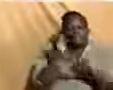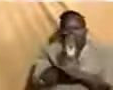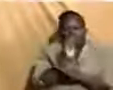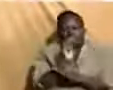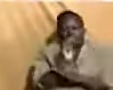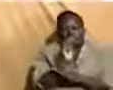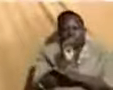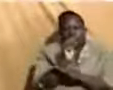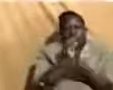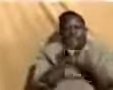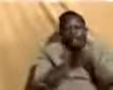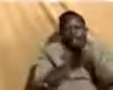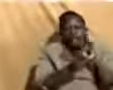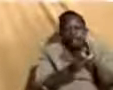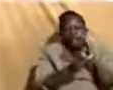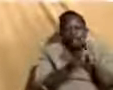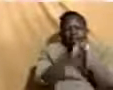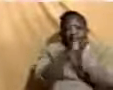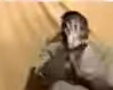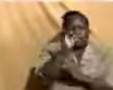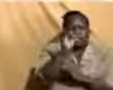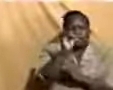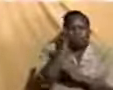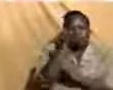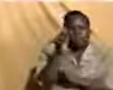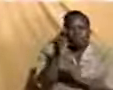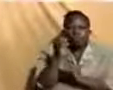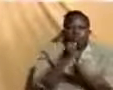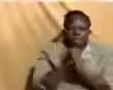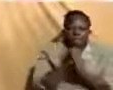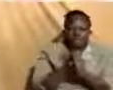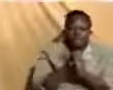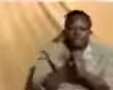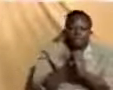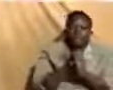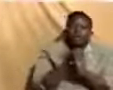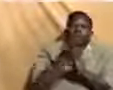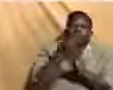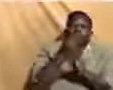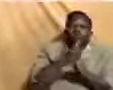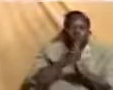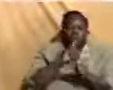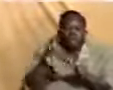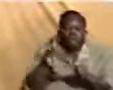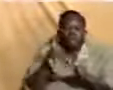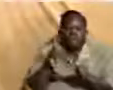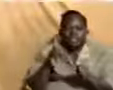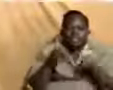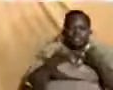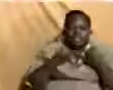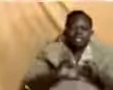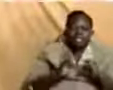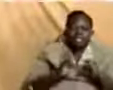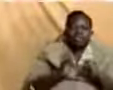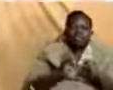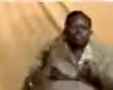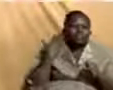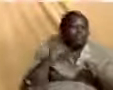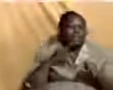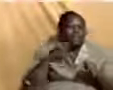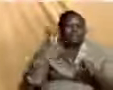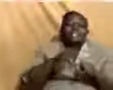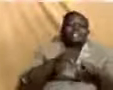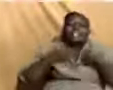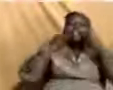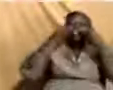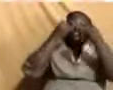Section 50 of the Traffic Act, if somebody has committed a traffic offense, the person intending to prosecute you has to inform you within a